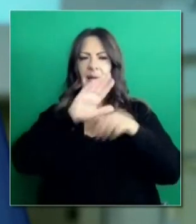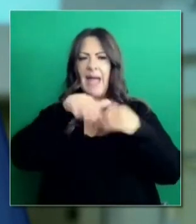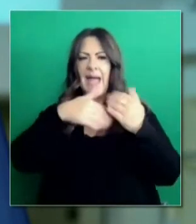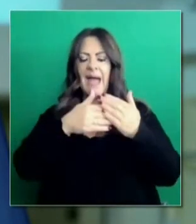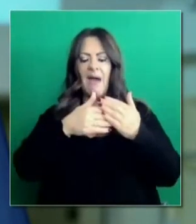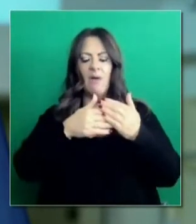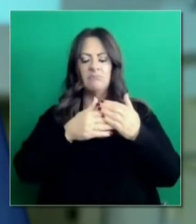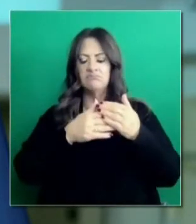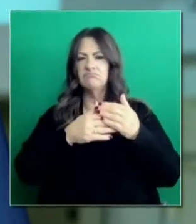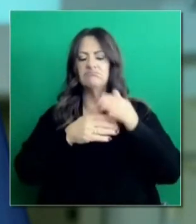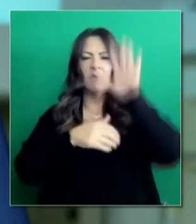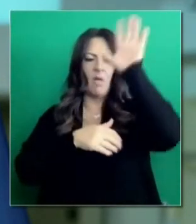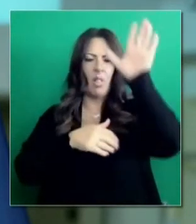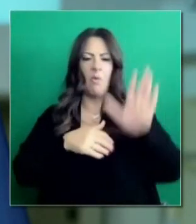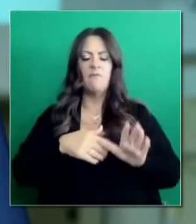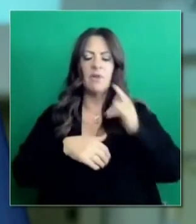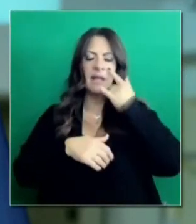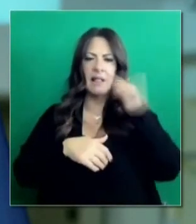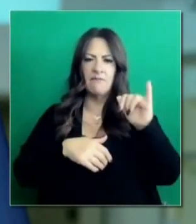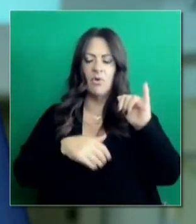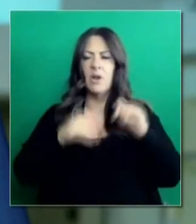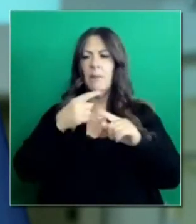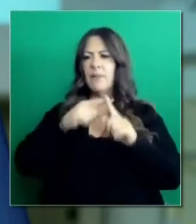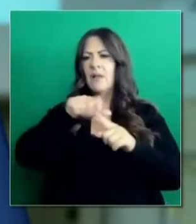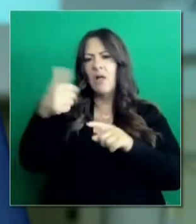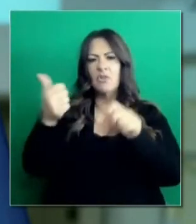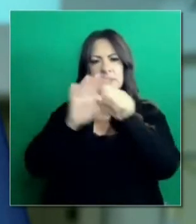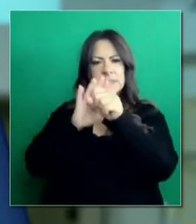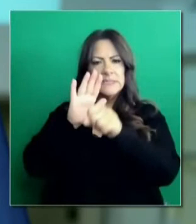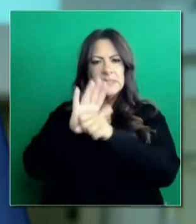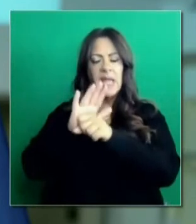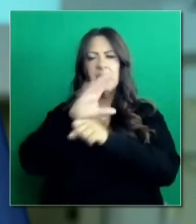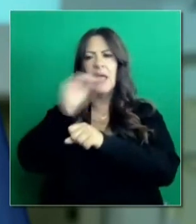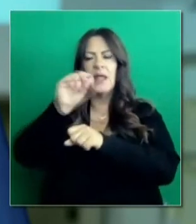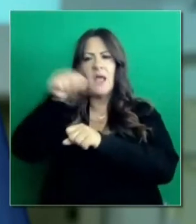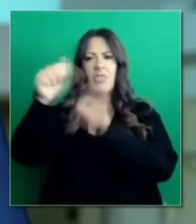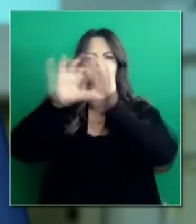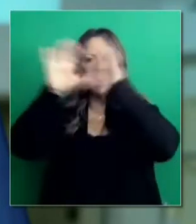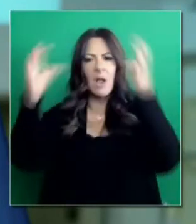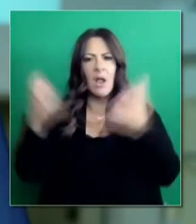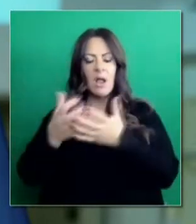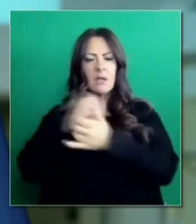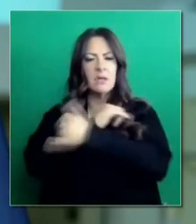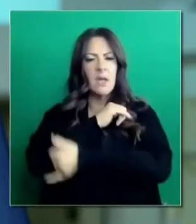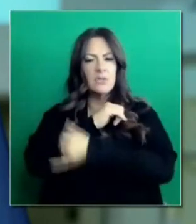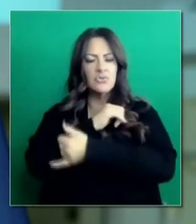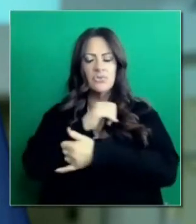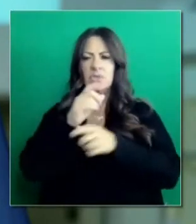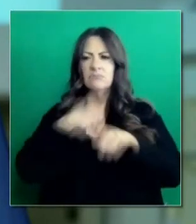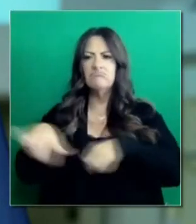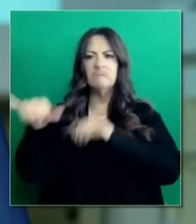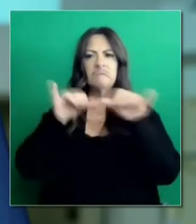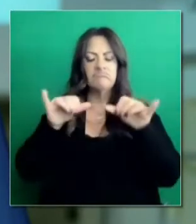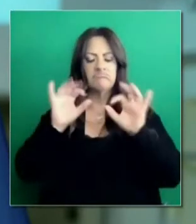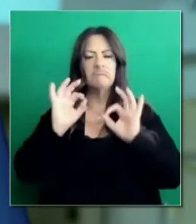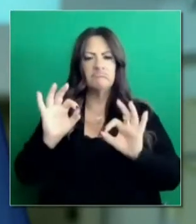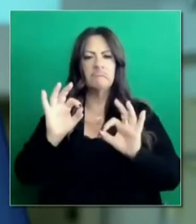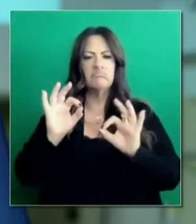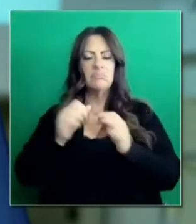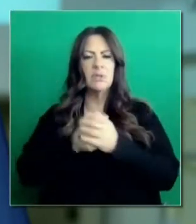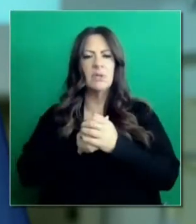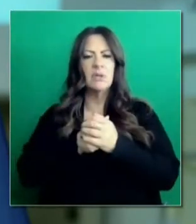nation, across the globe, and that certainly we are very experienced with reactions and even